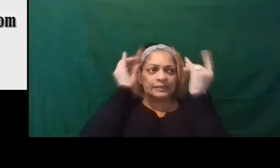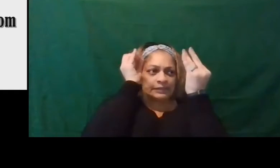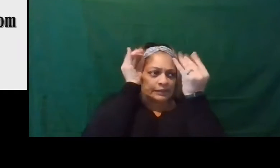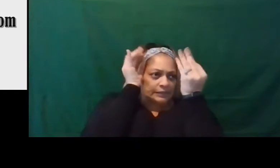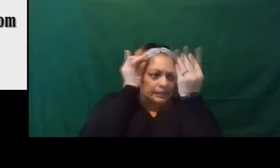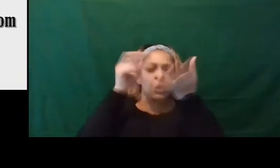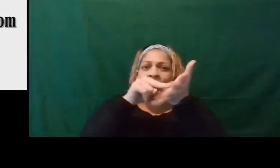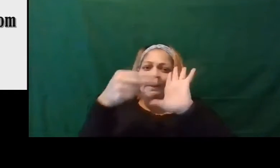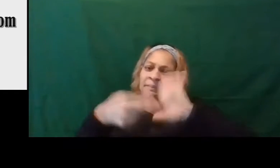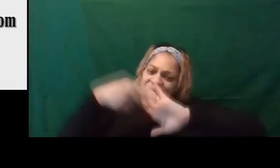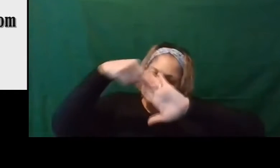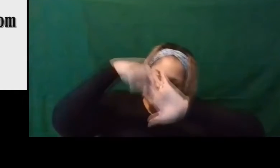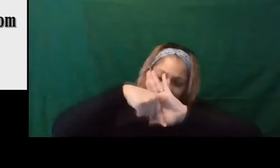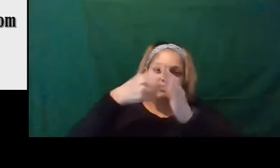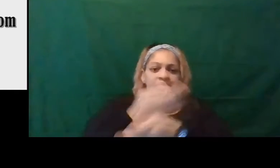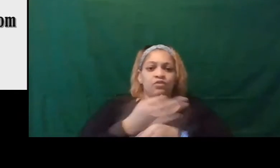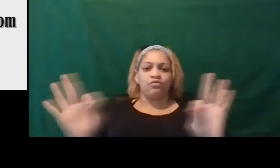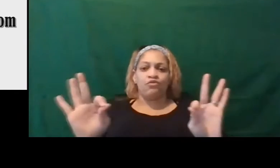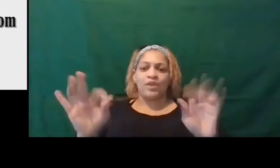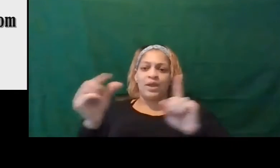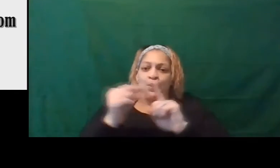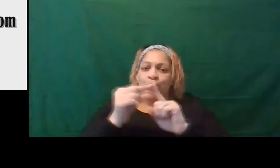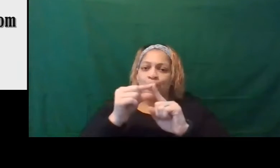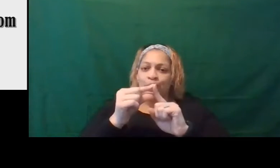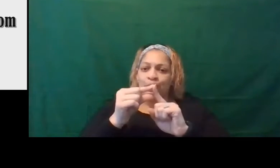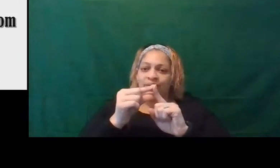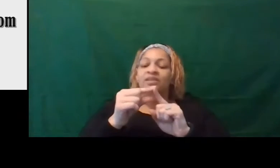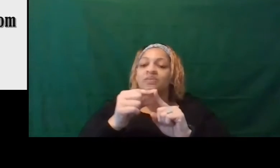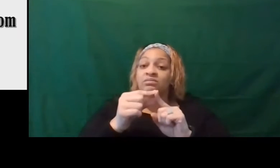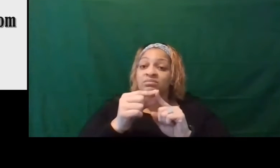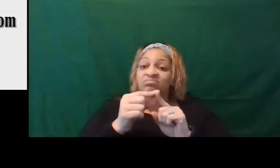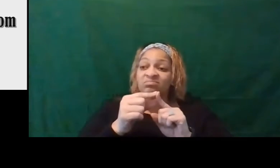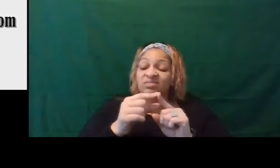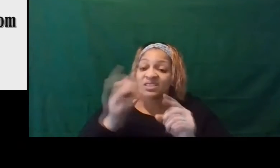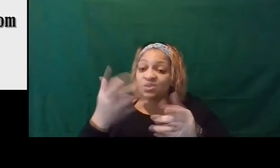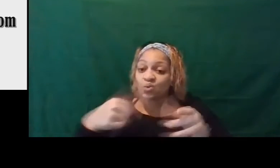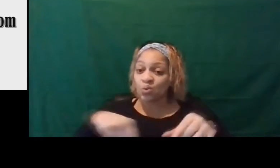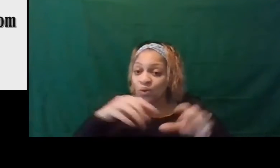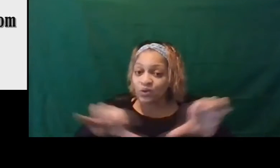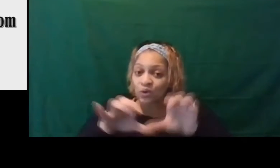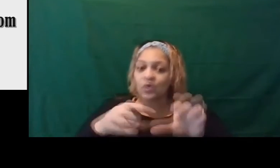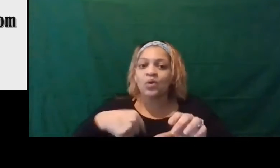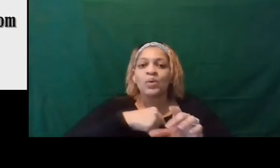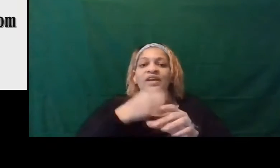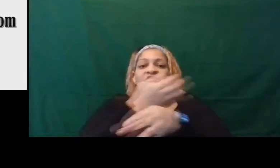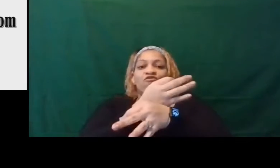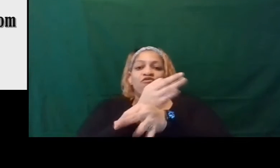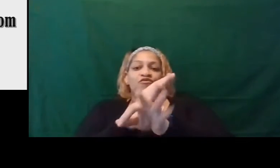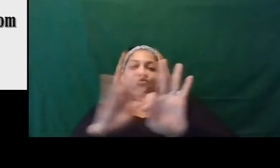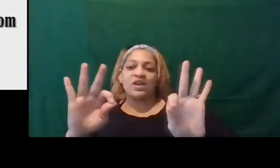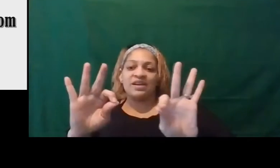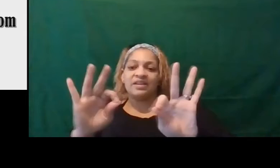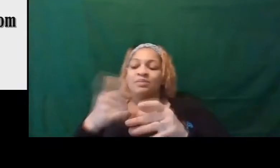to be free, which ultimately what we are doing is being freedom itself, because that